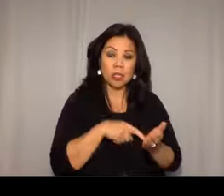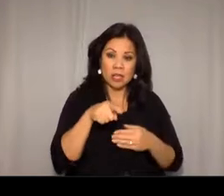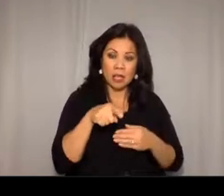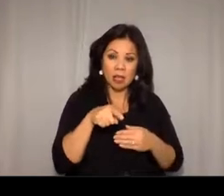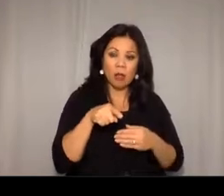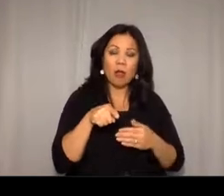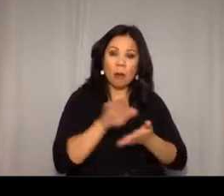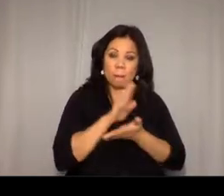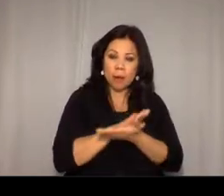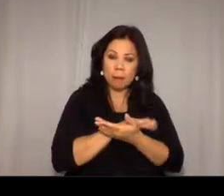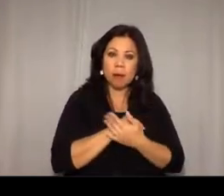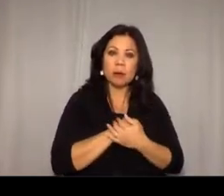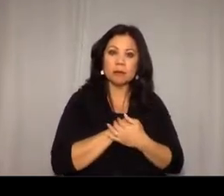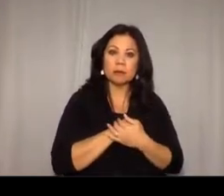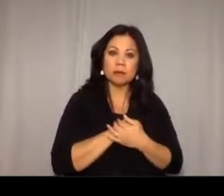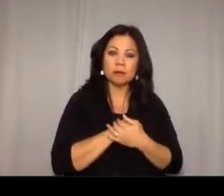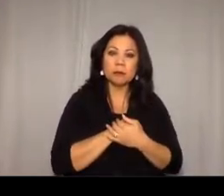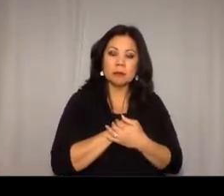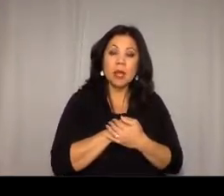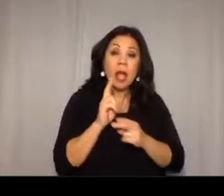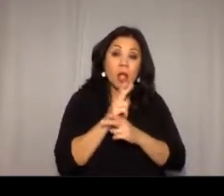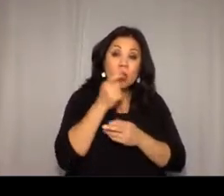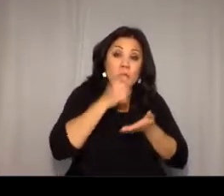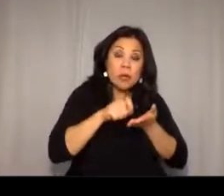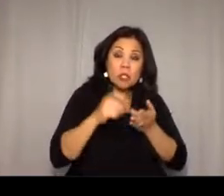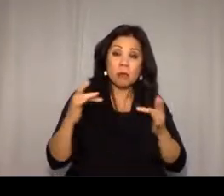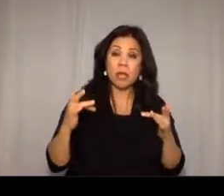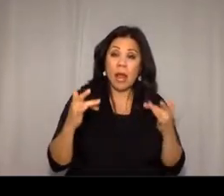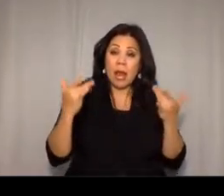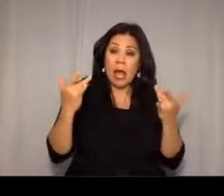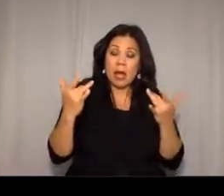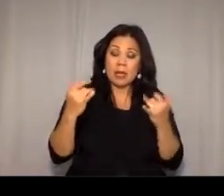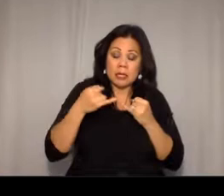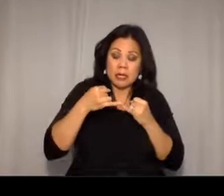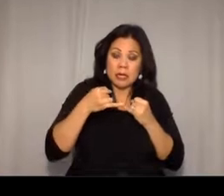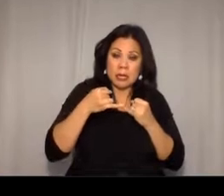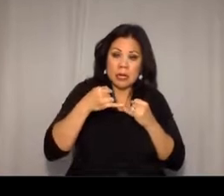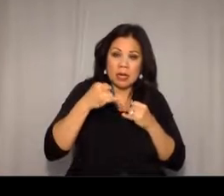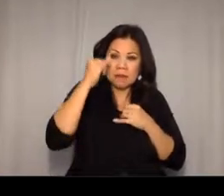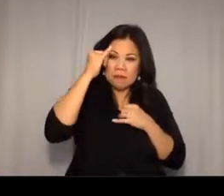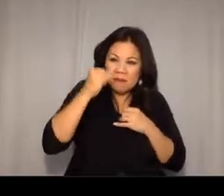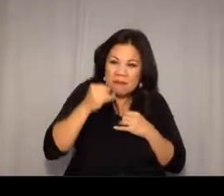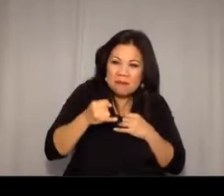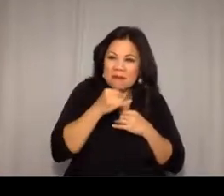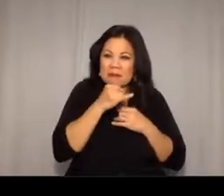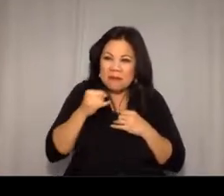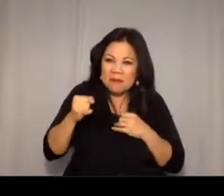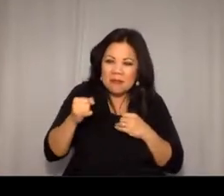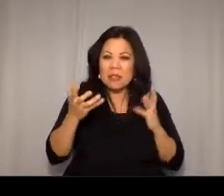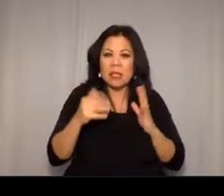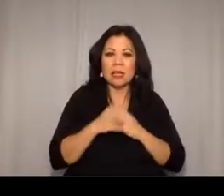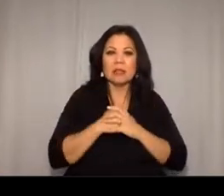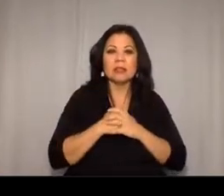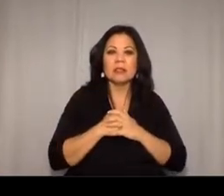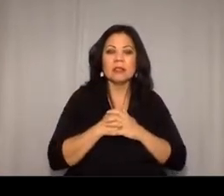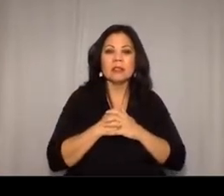paper, I actually have, in pencil, made a very light cross. And I made this cross in